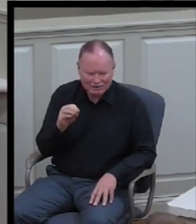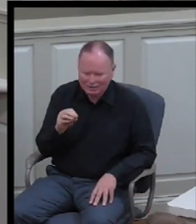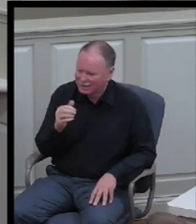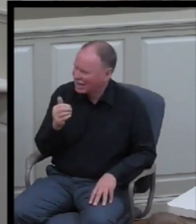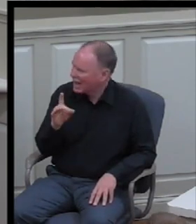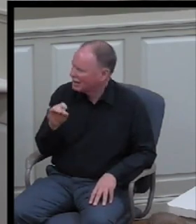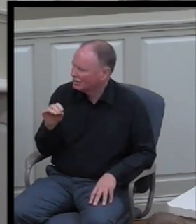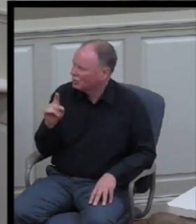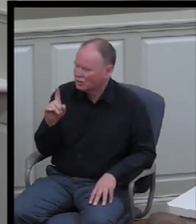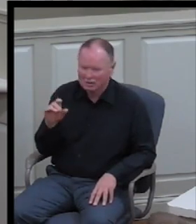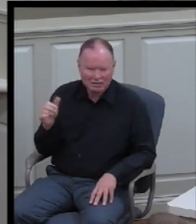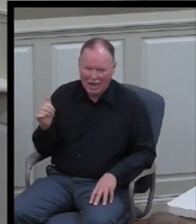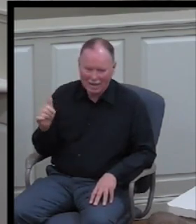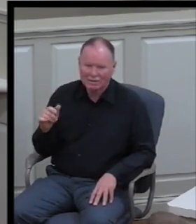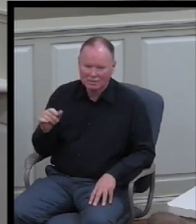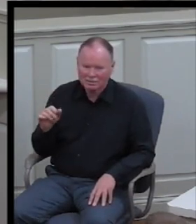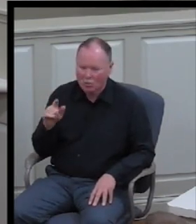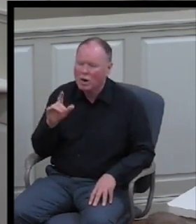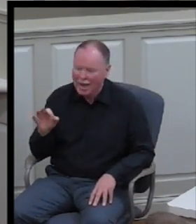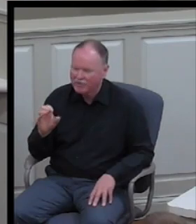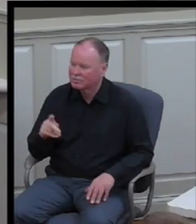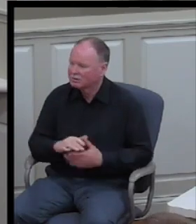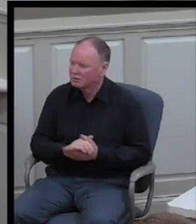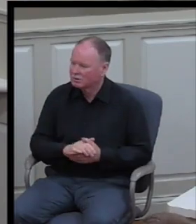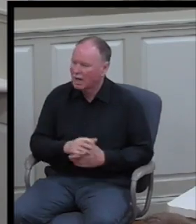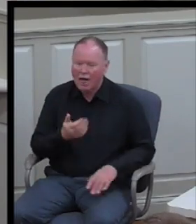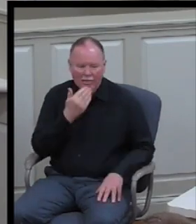Thank you, Commissioner Cardle. Is there a second? Rick will second it.